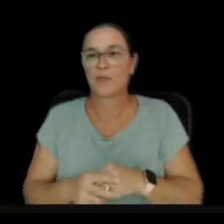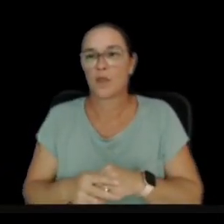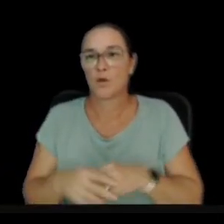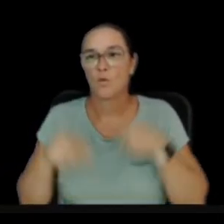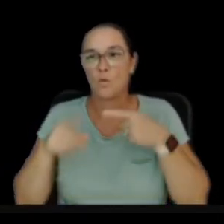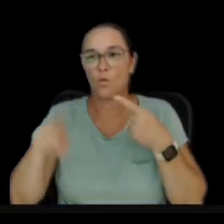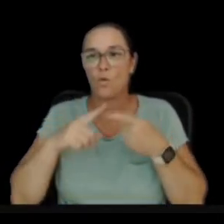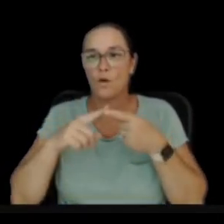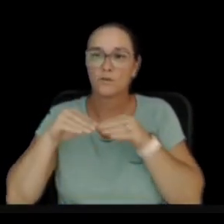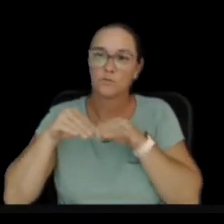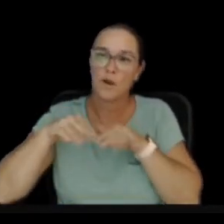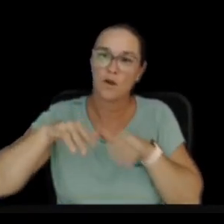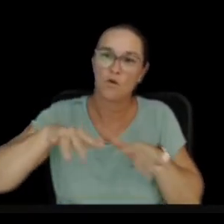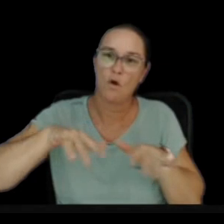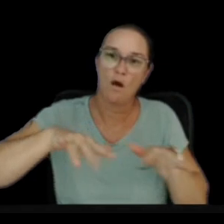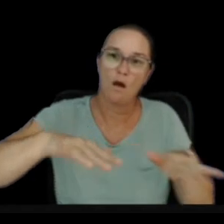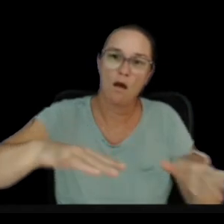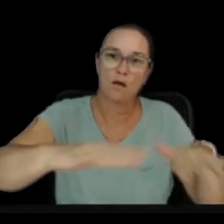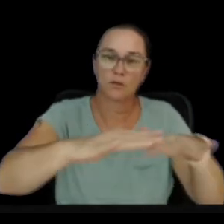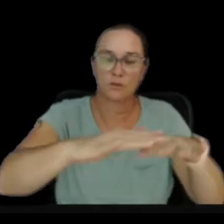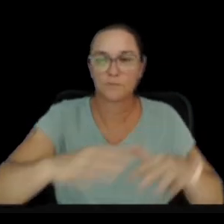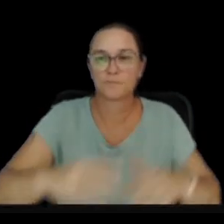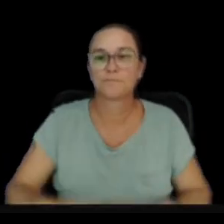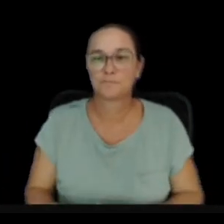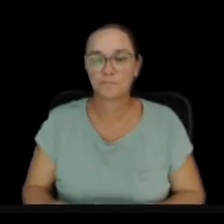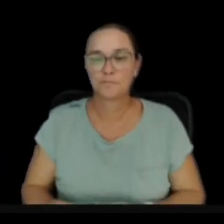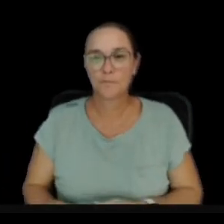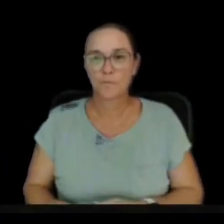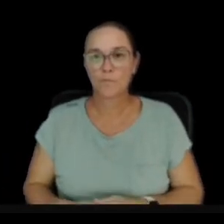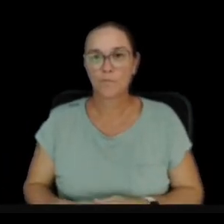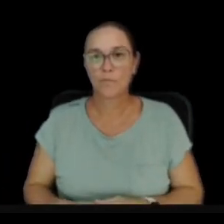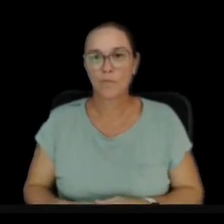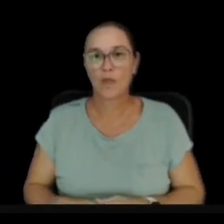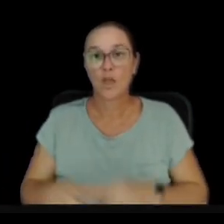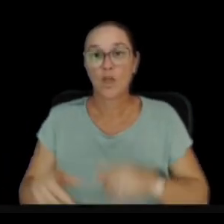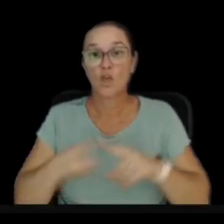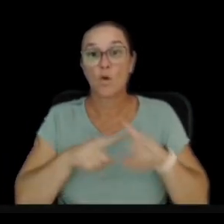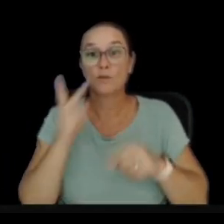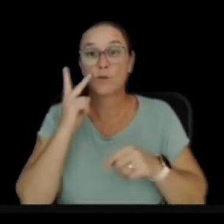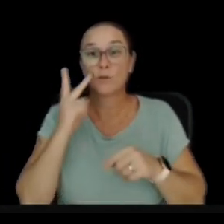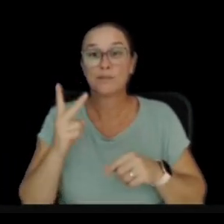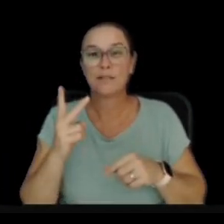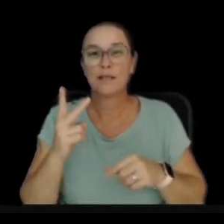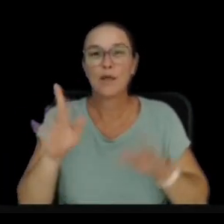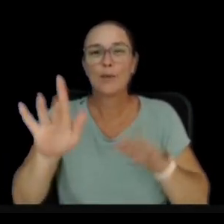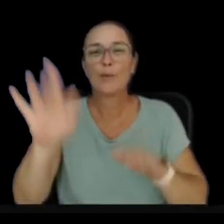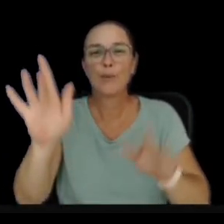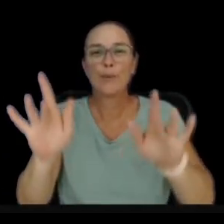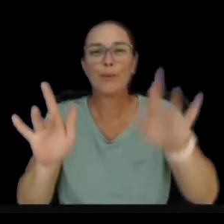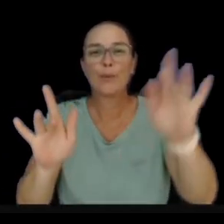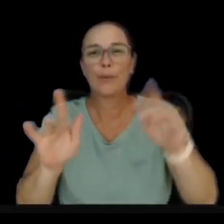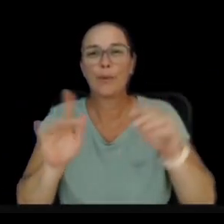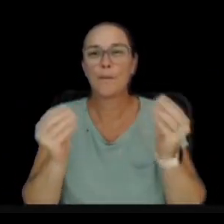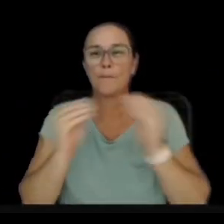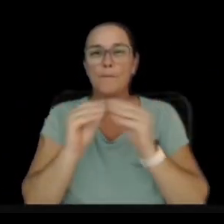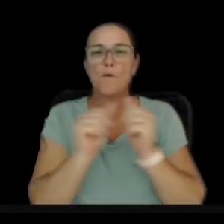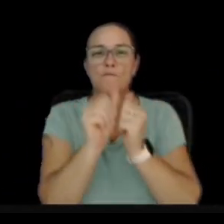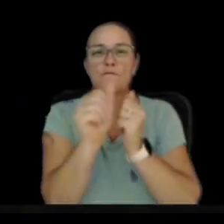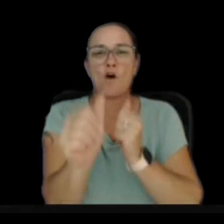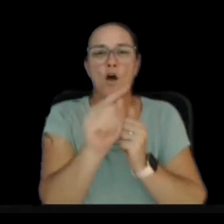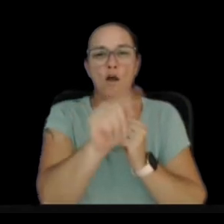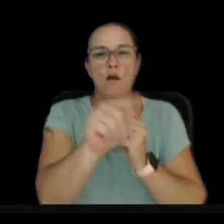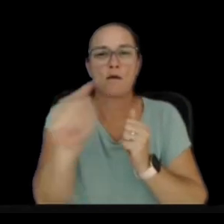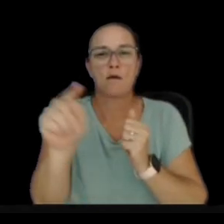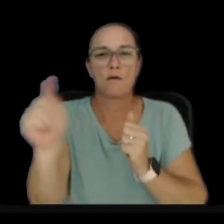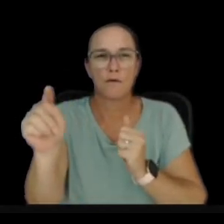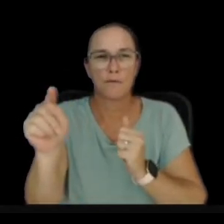the vent across the crater floor. You do also see these glowing spots further afield, farther away from the